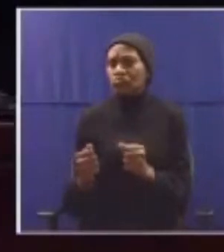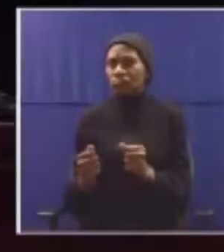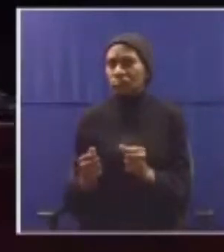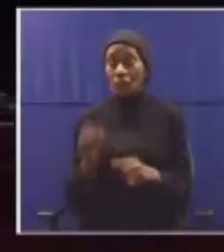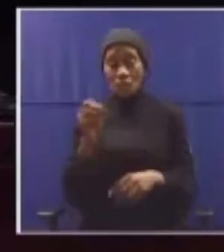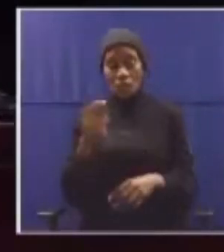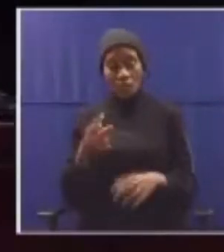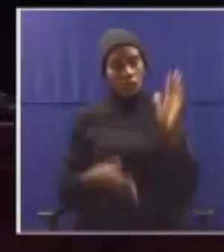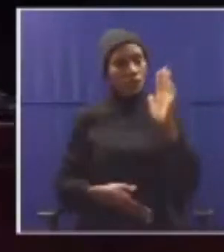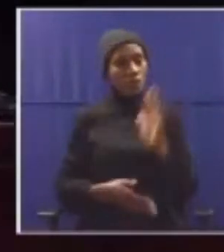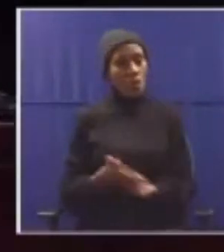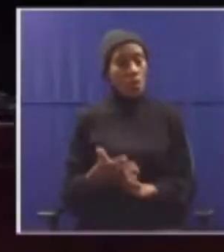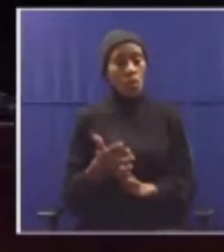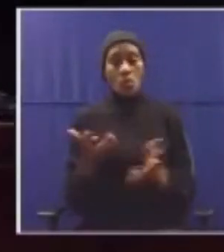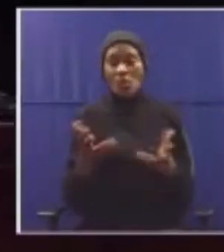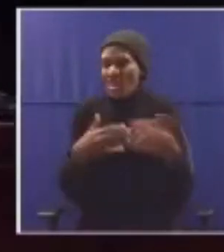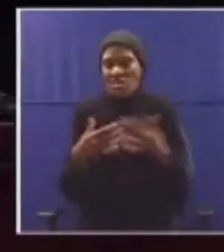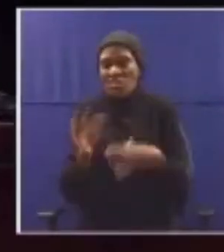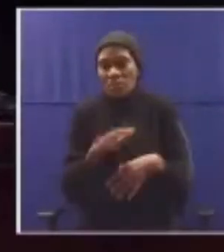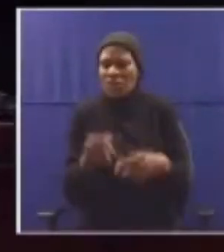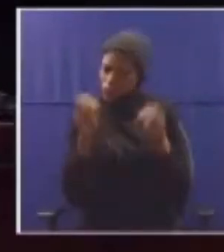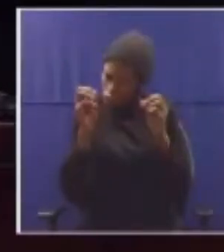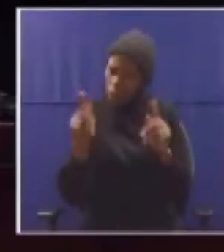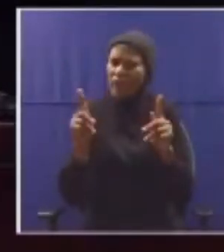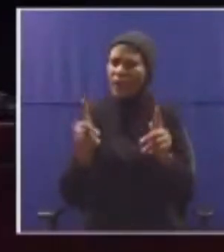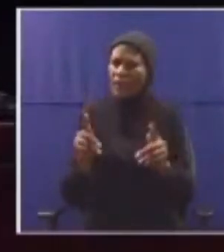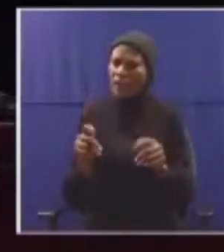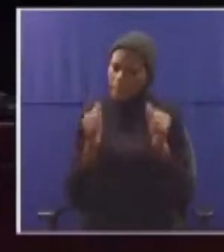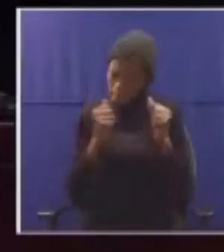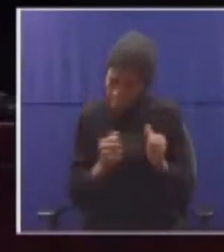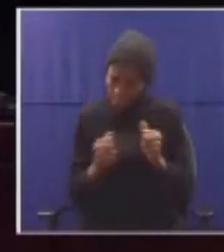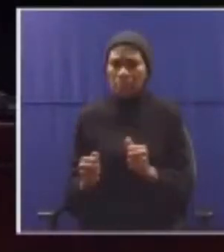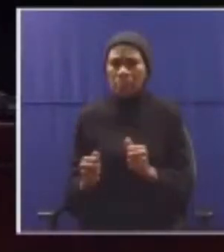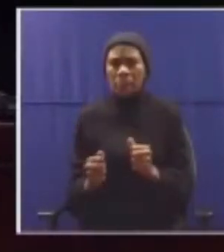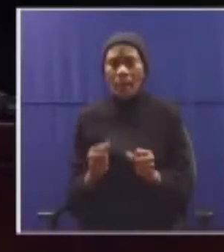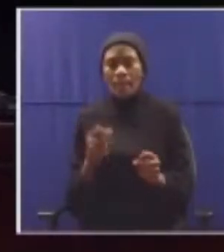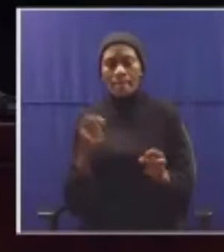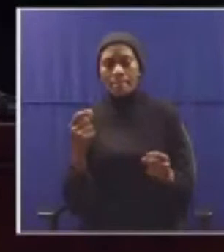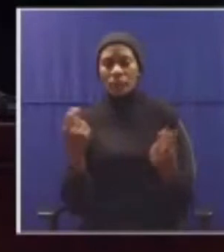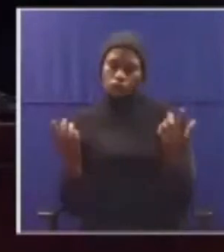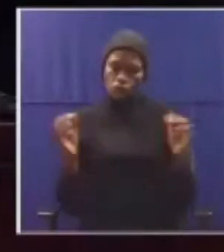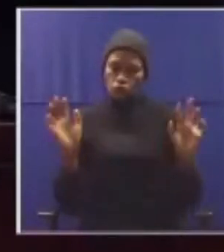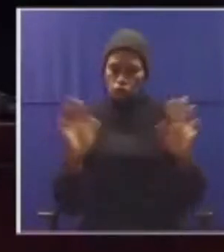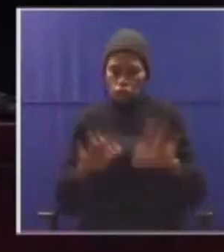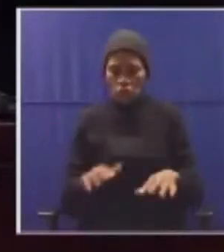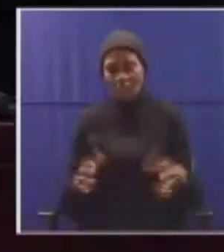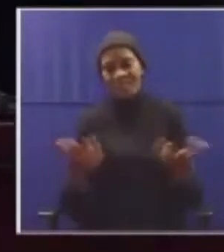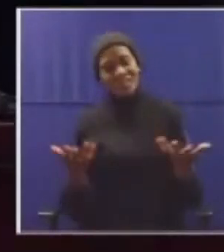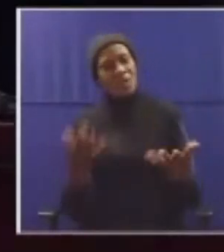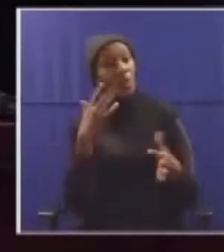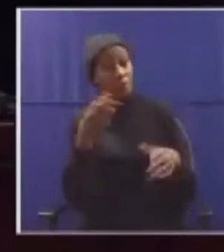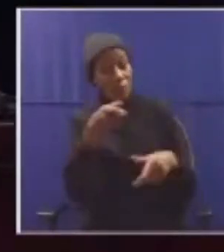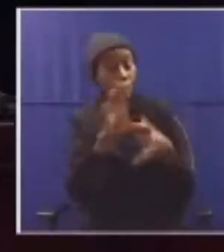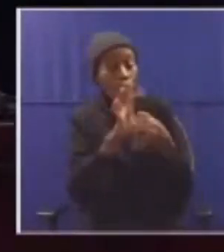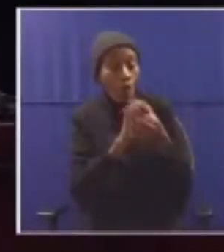If you take your children to, it's okay. You are still a man if you play with your children when you are home.